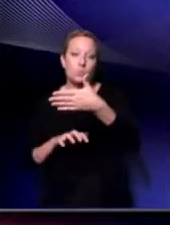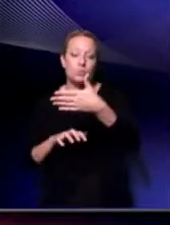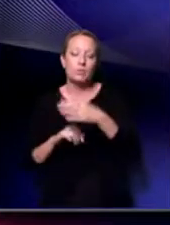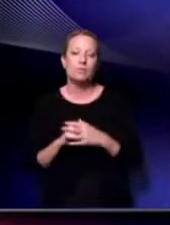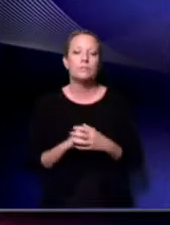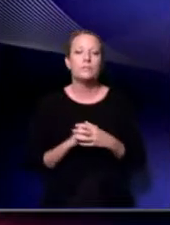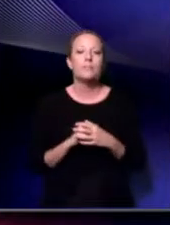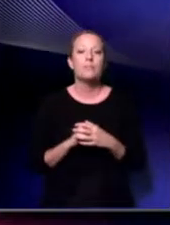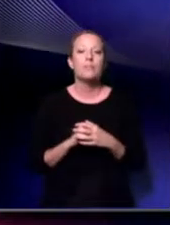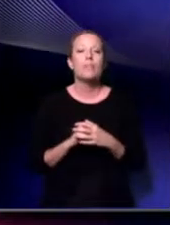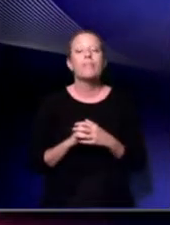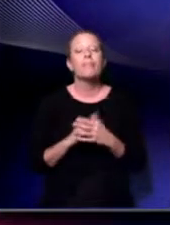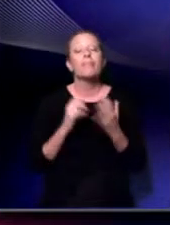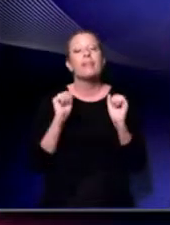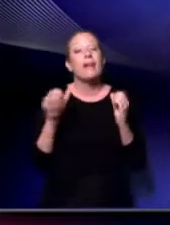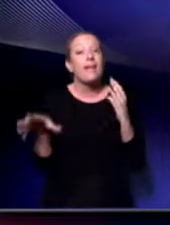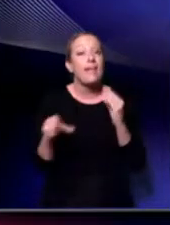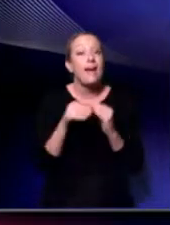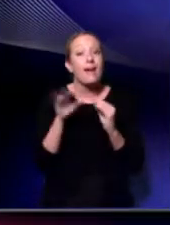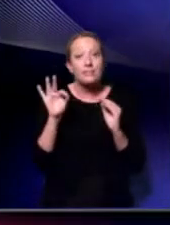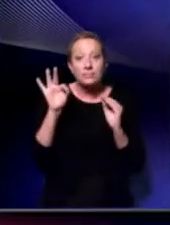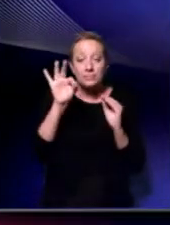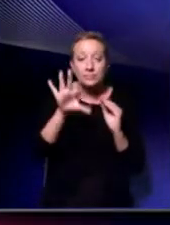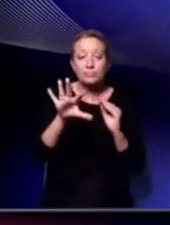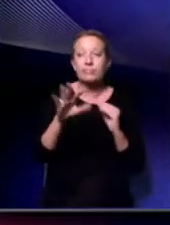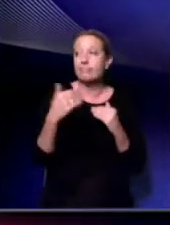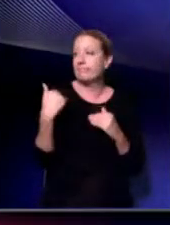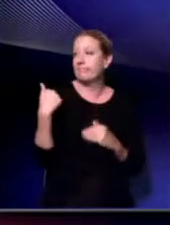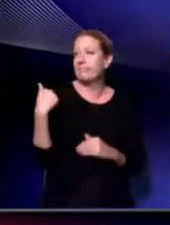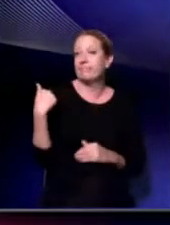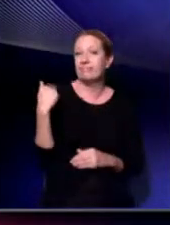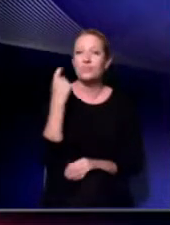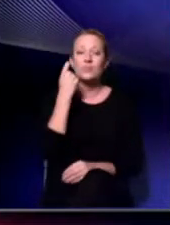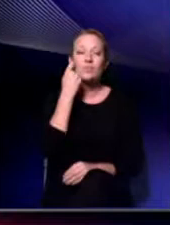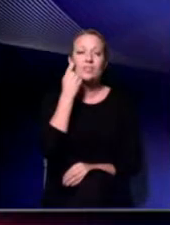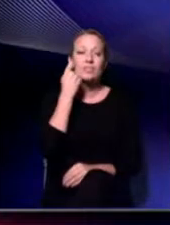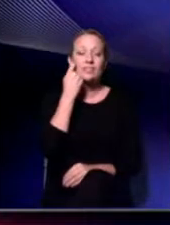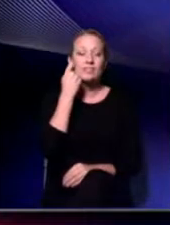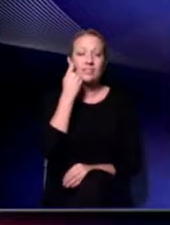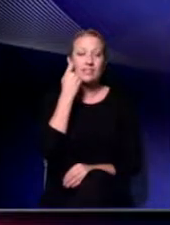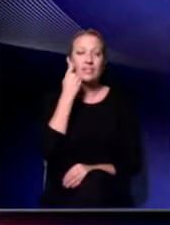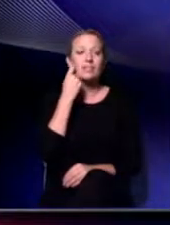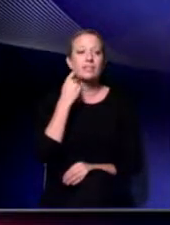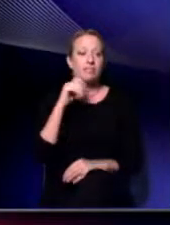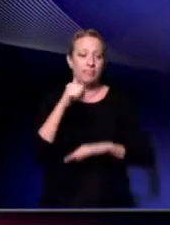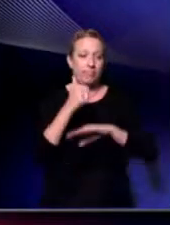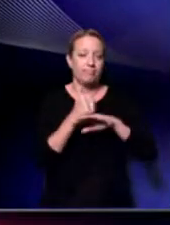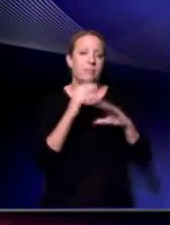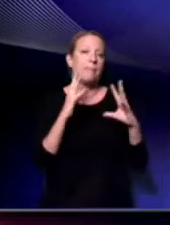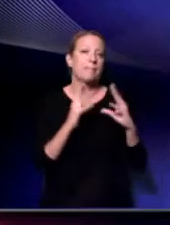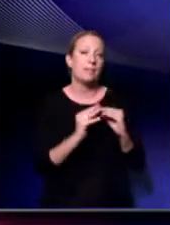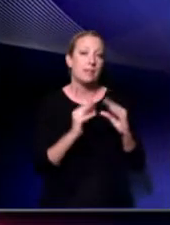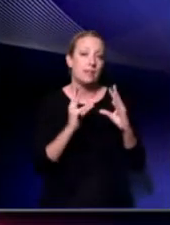that I could add is that just the other day we had a meeting to look